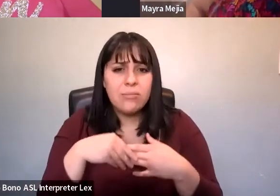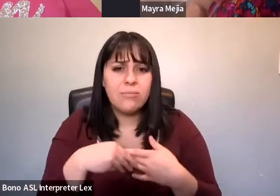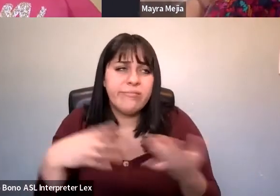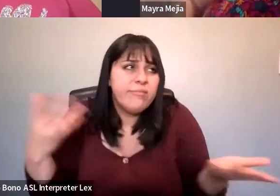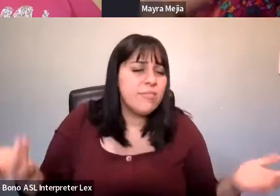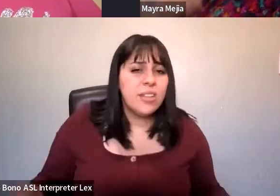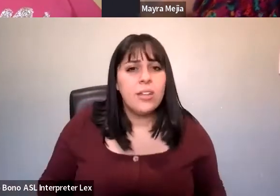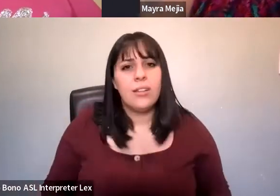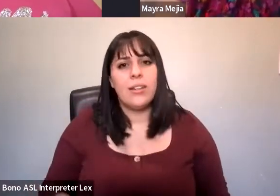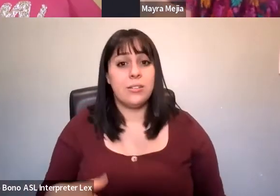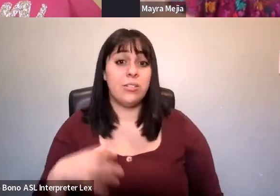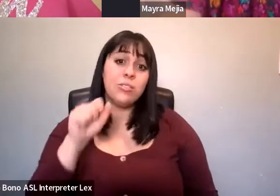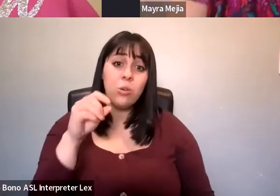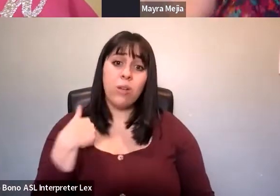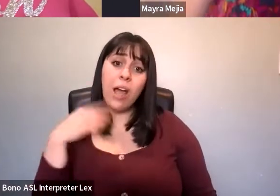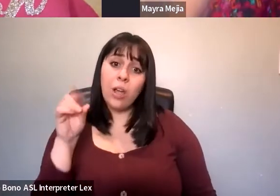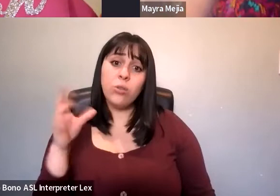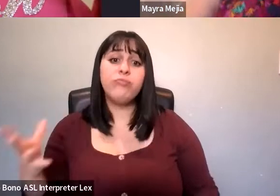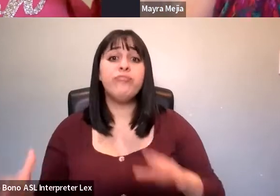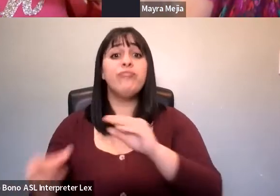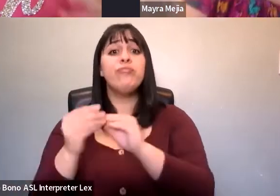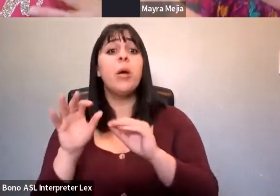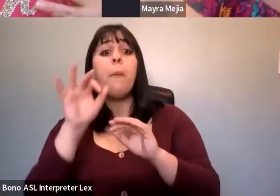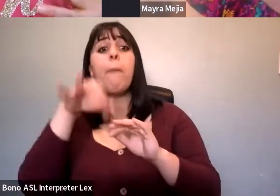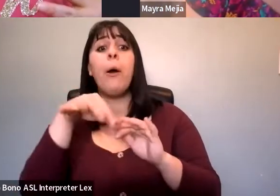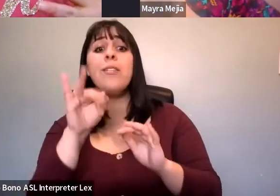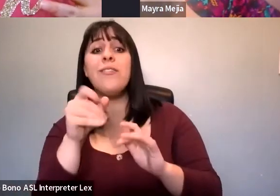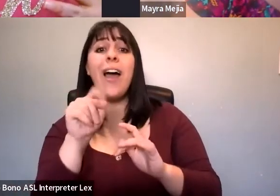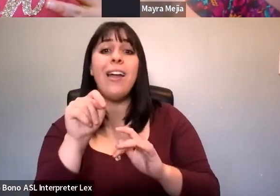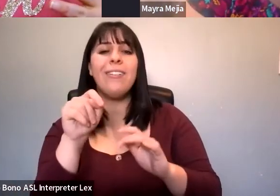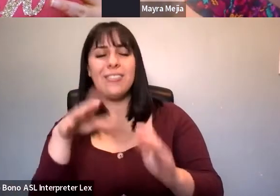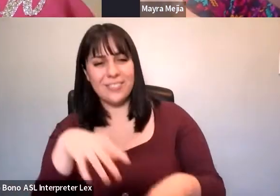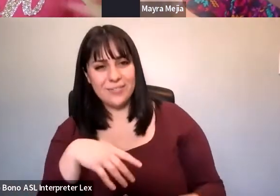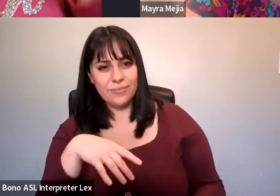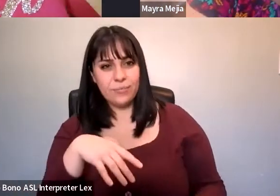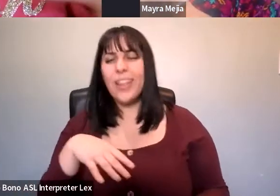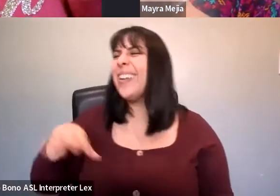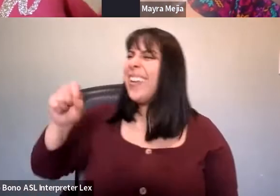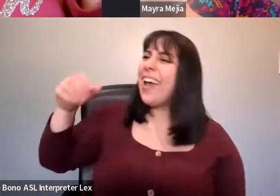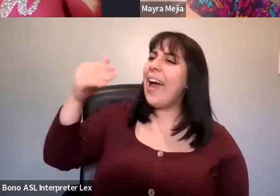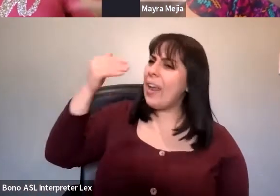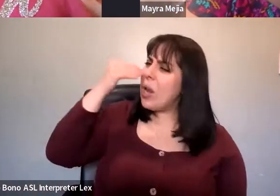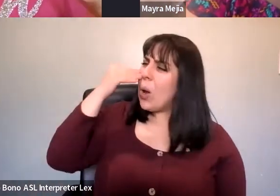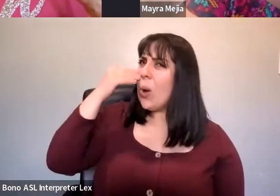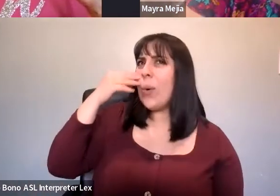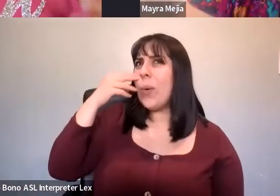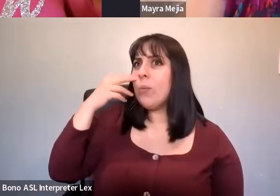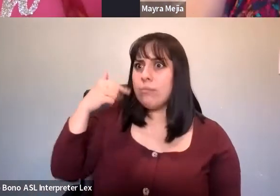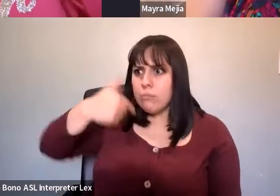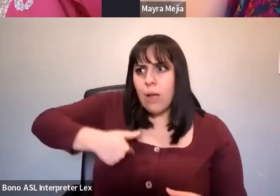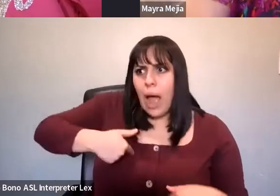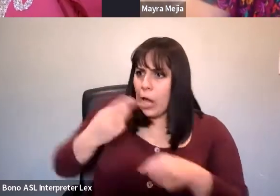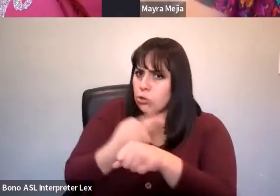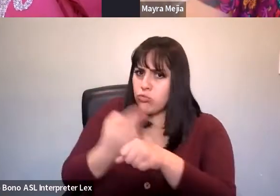I sprinkled a little. Fine when I use it, and I say it so normal, like it's part of my conversation